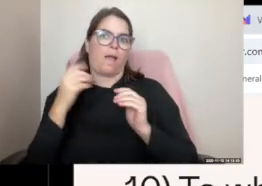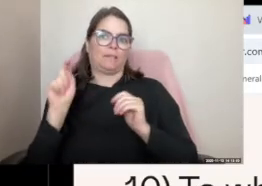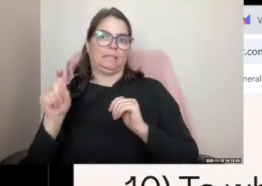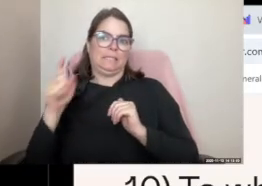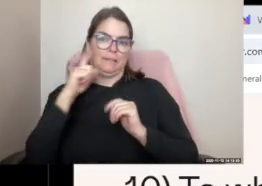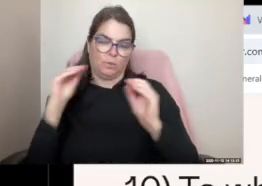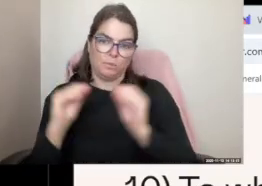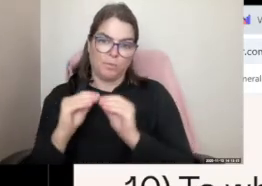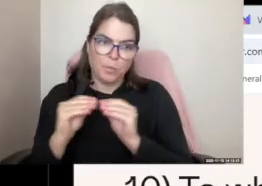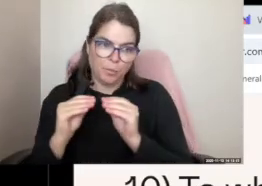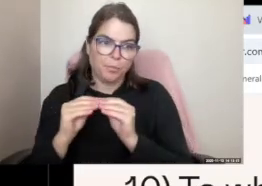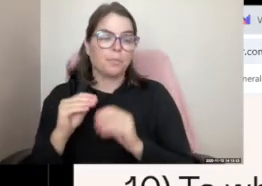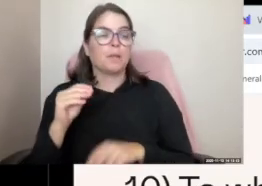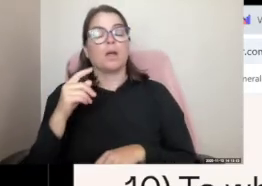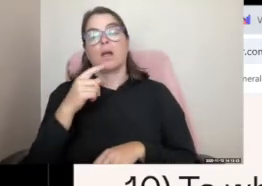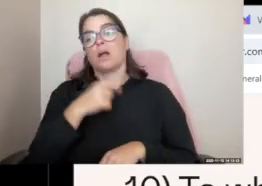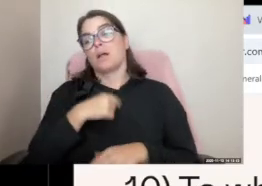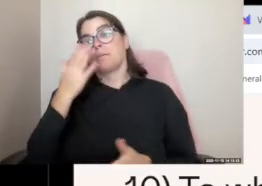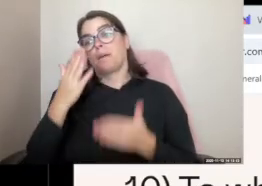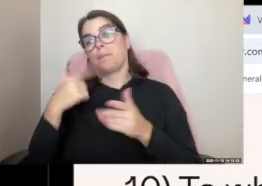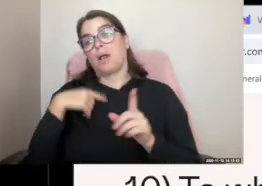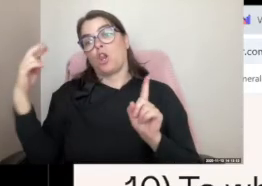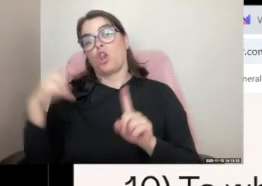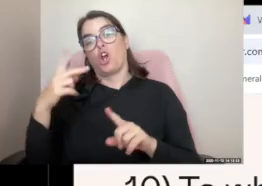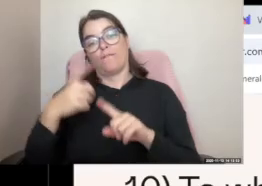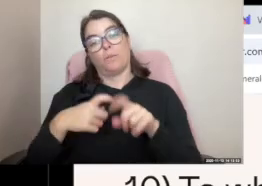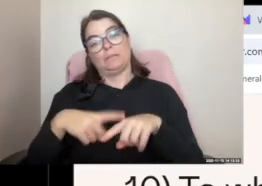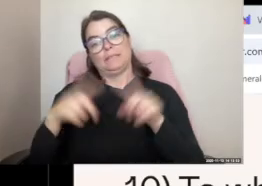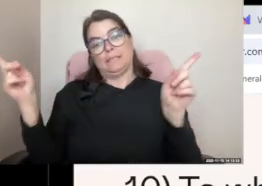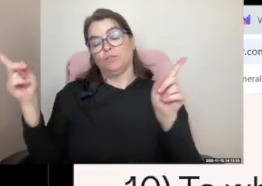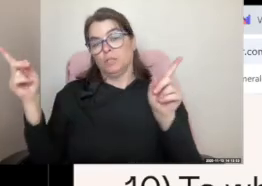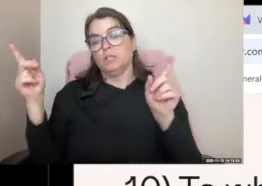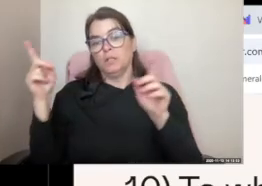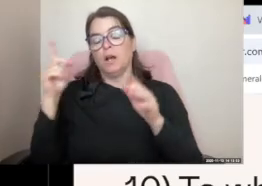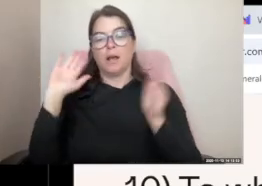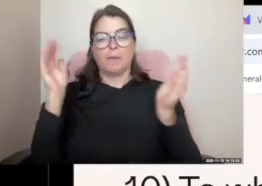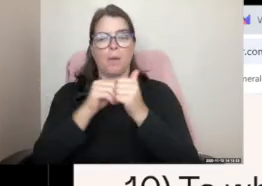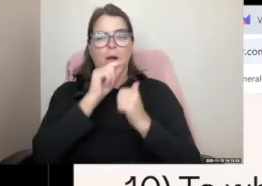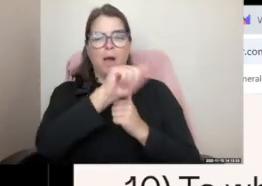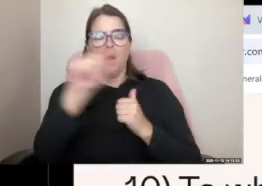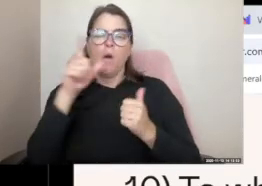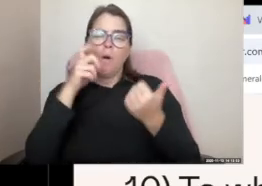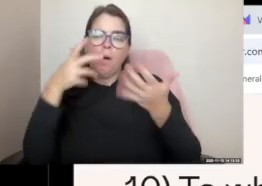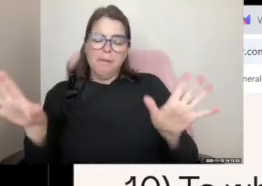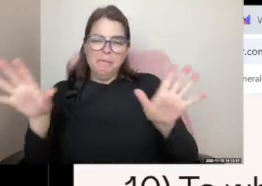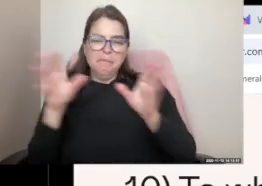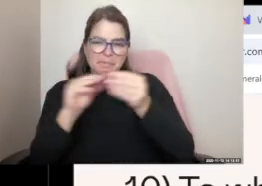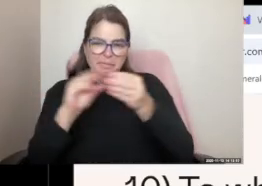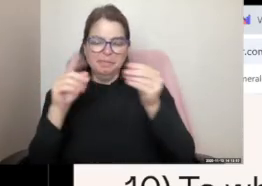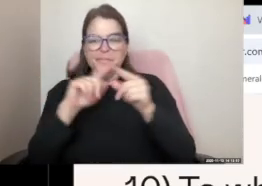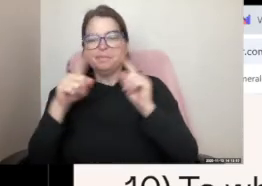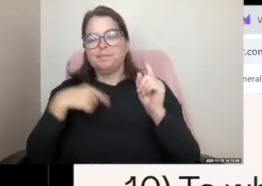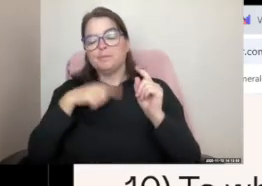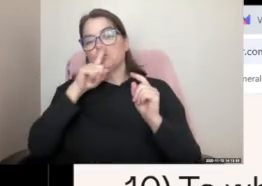reason that everybody else who's spoken has, not that we don't truly appreciate the funds that are there, because we do, they're incredible, but